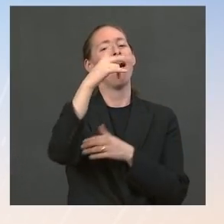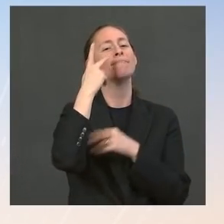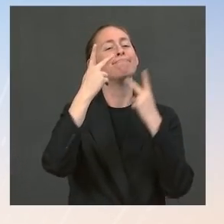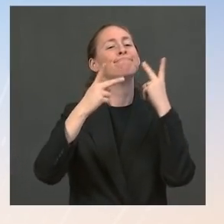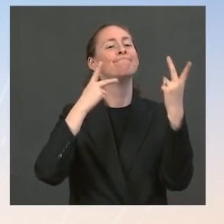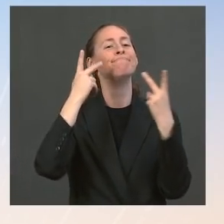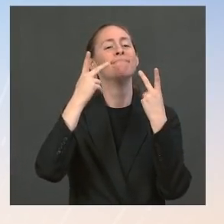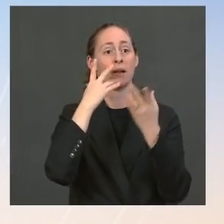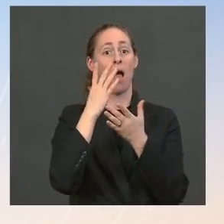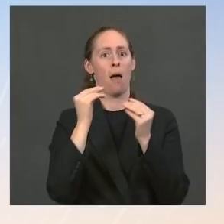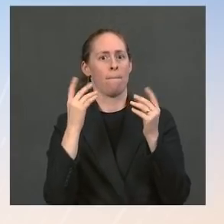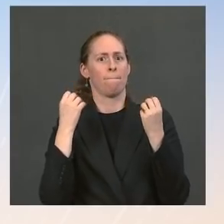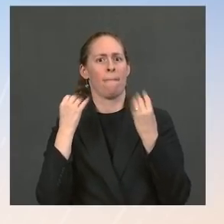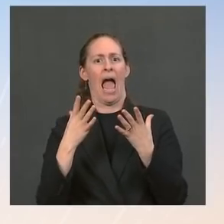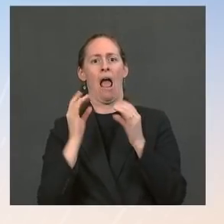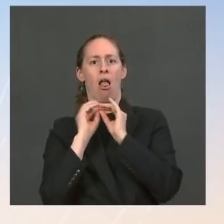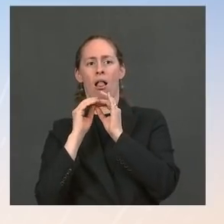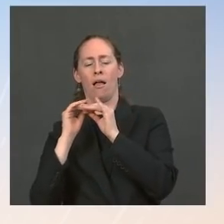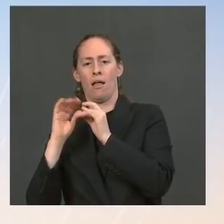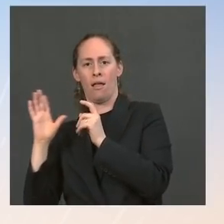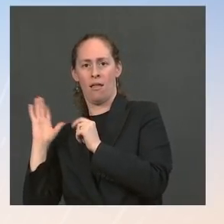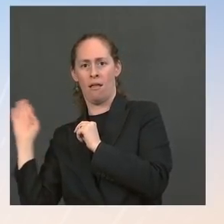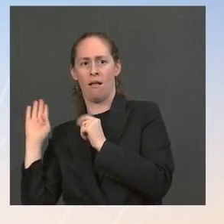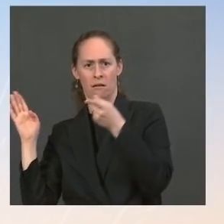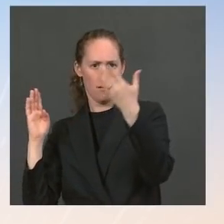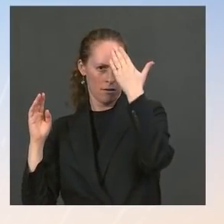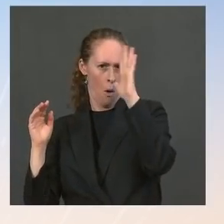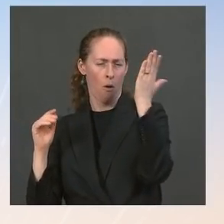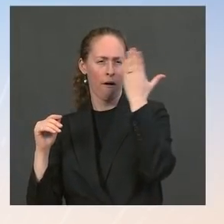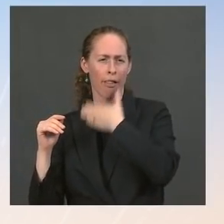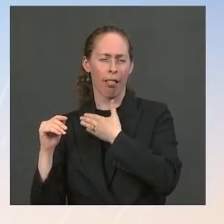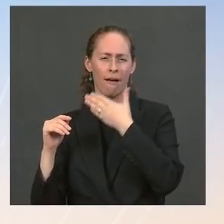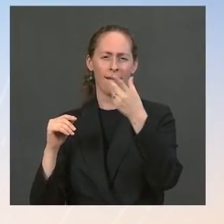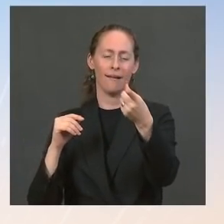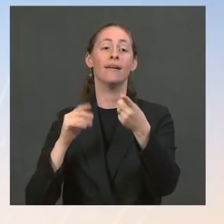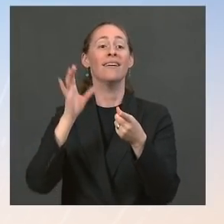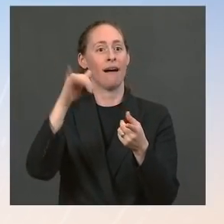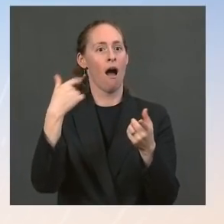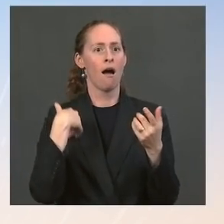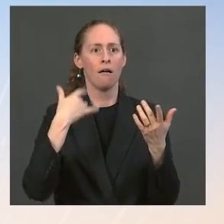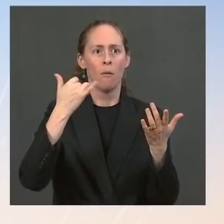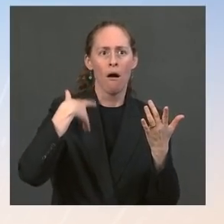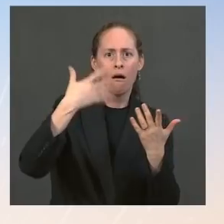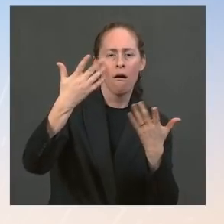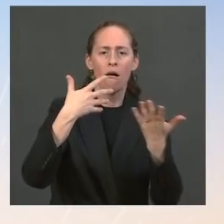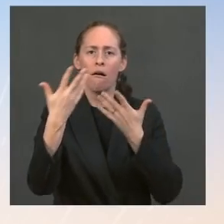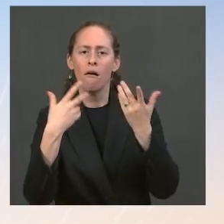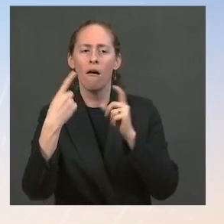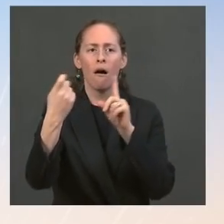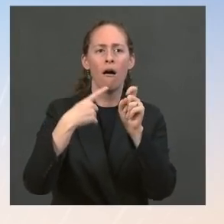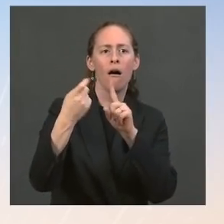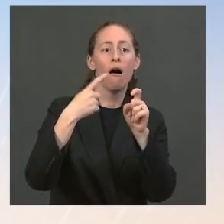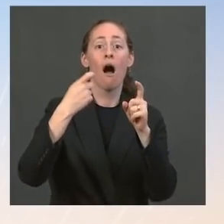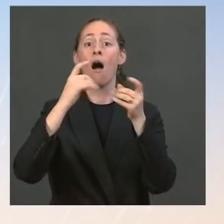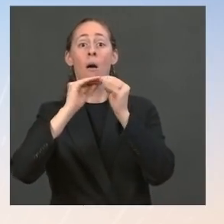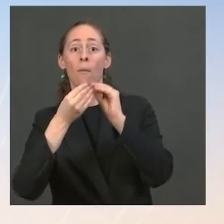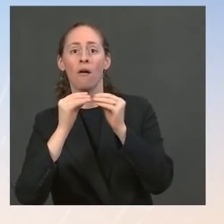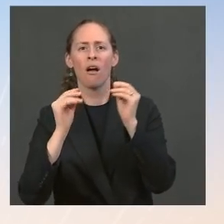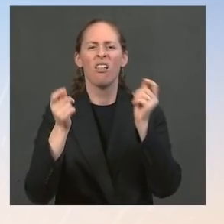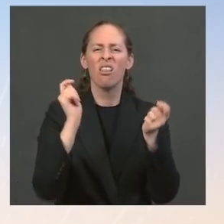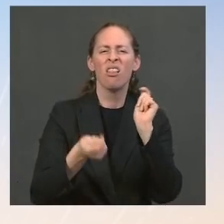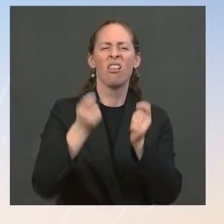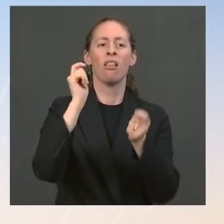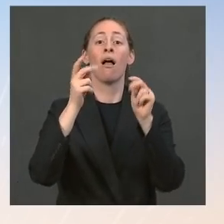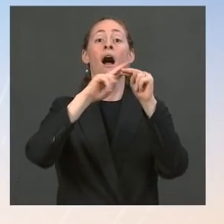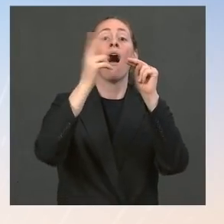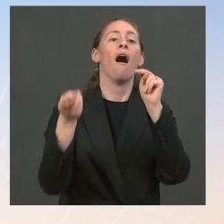behind the scenes. That's what I mean by progress. You've seen members come down in numbers. You've seen members come up in numbers. That's what we're